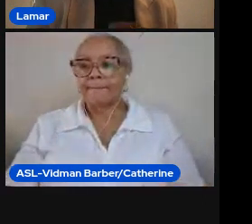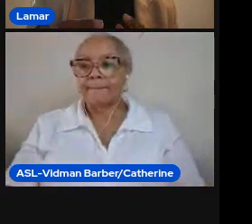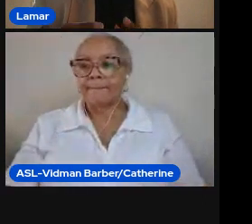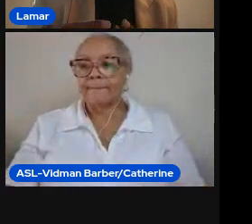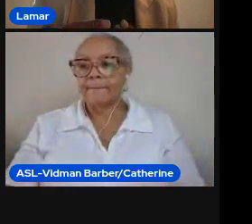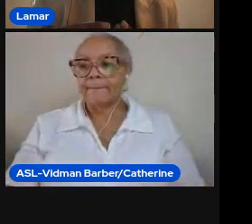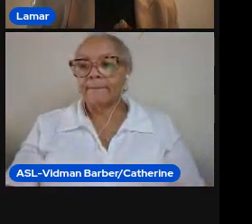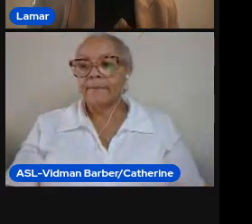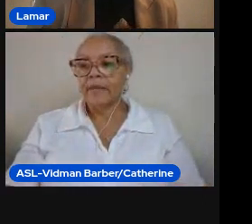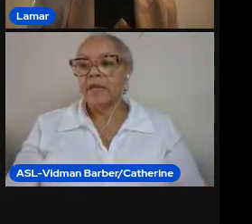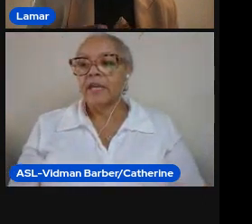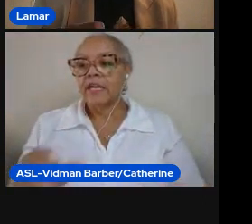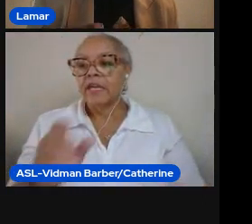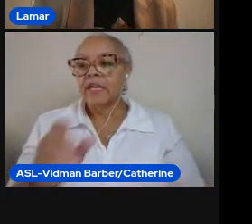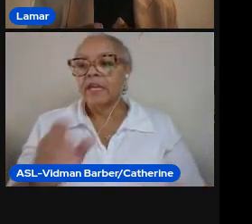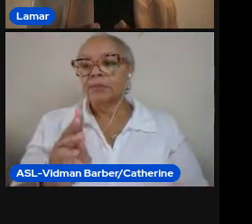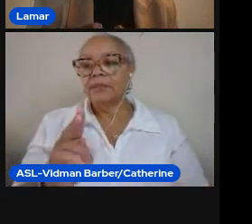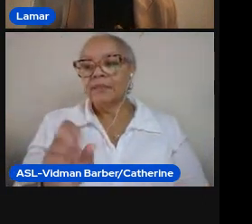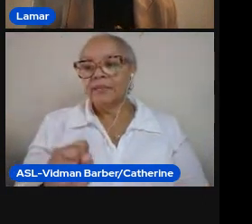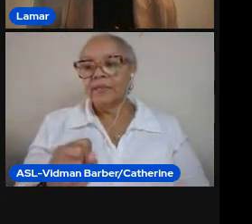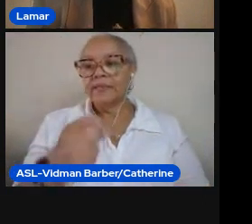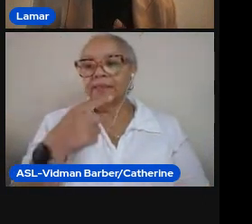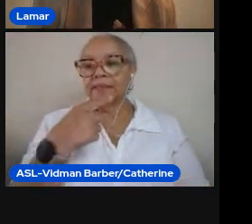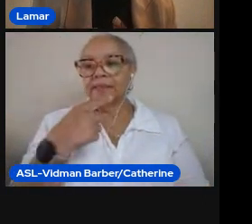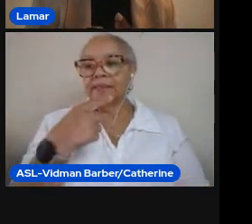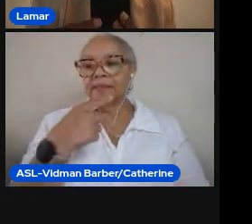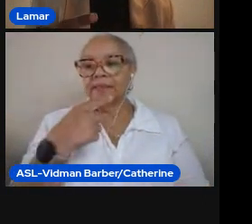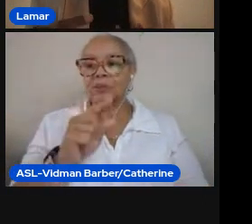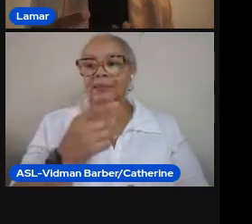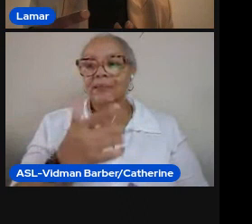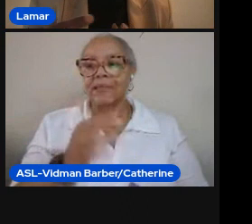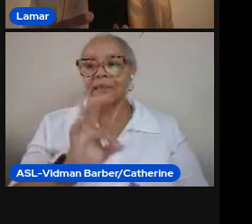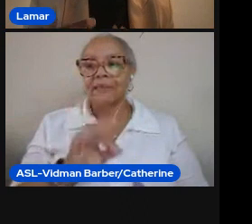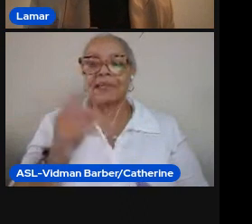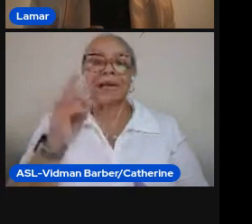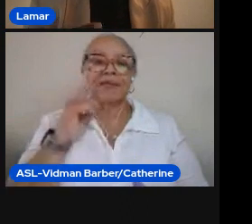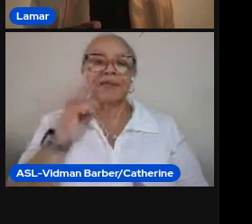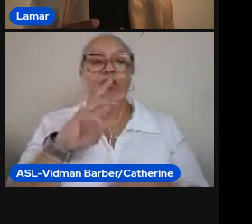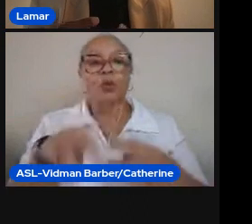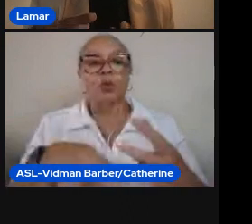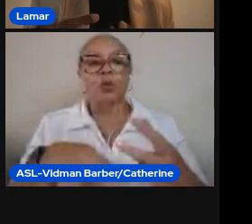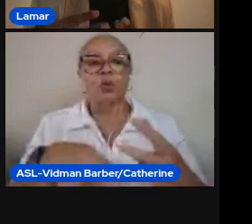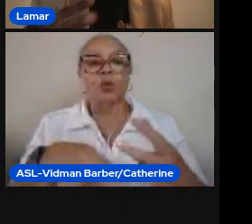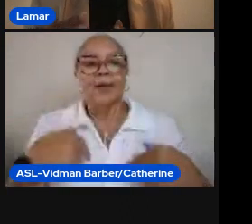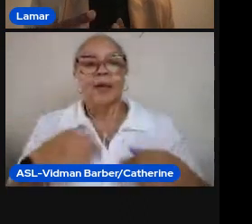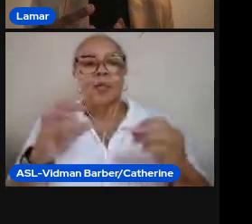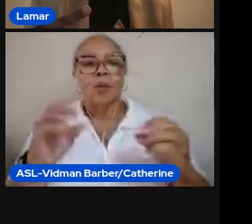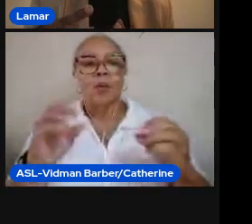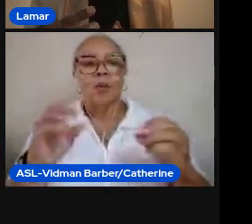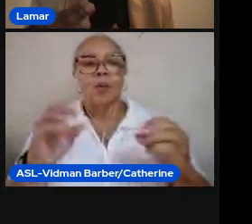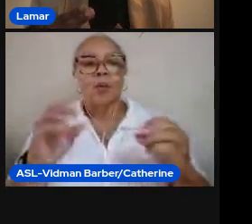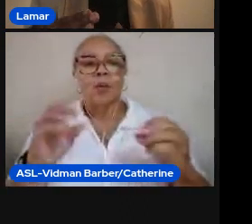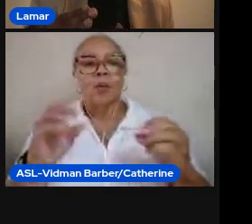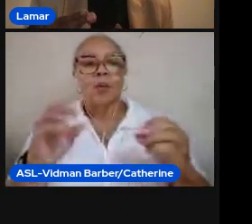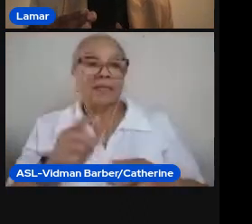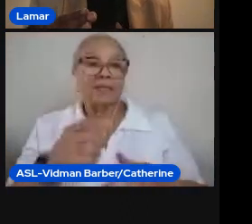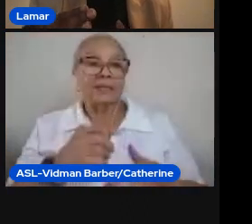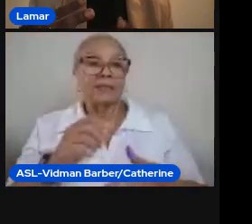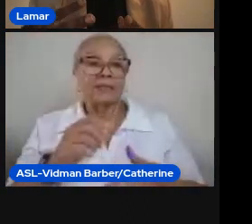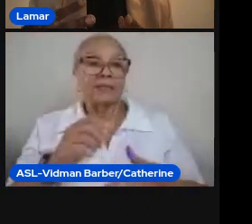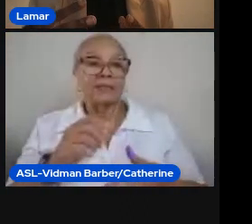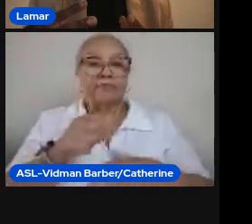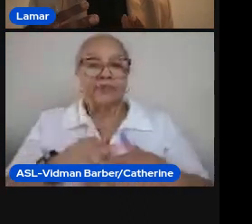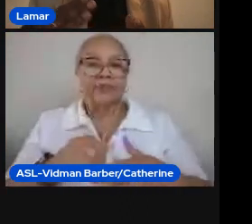Now, GBS since 2019, I think the World Health Organization has placed this bacteria